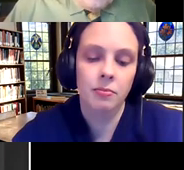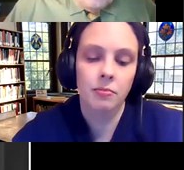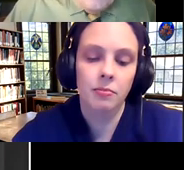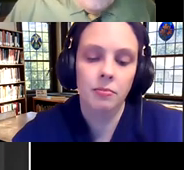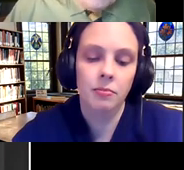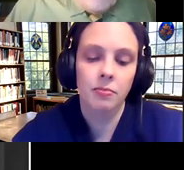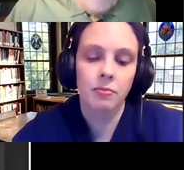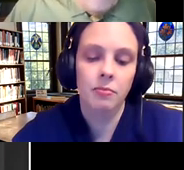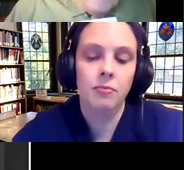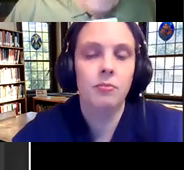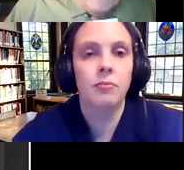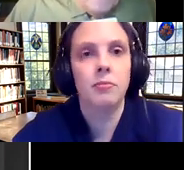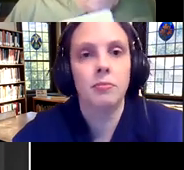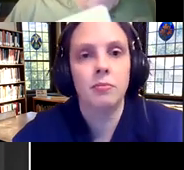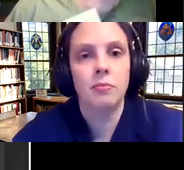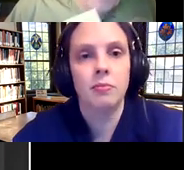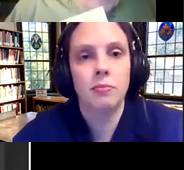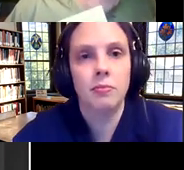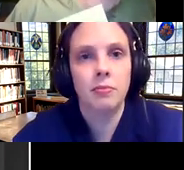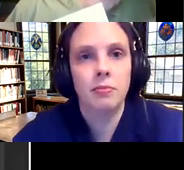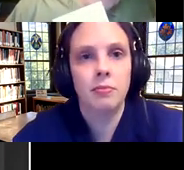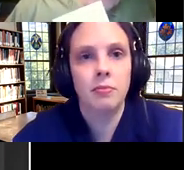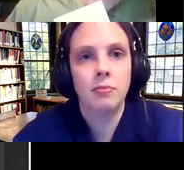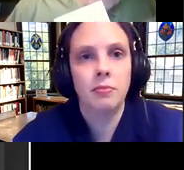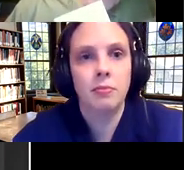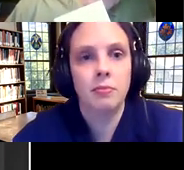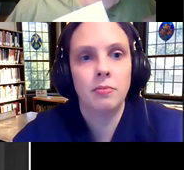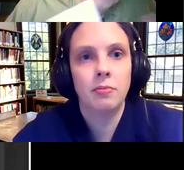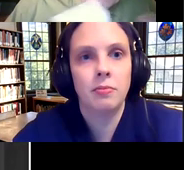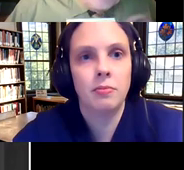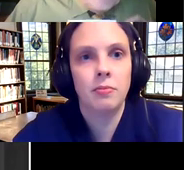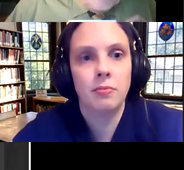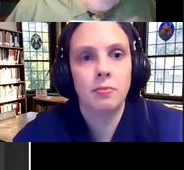has come through. Let's see, Bailey, I'm sorry, what escalated quickly?